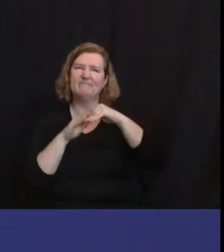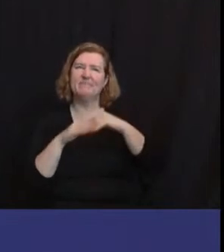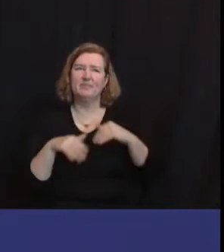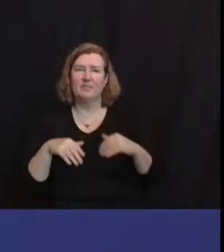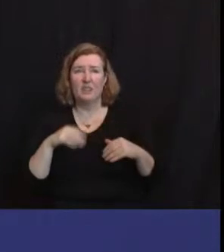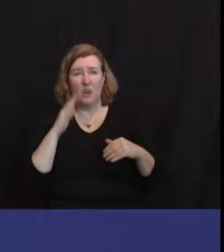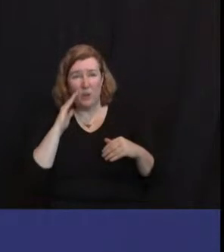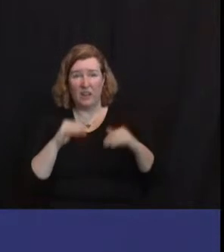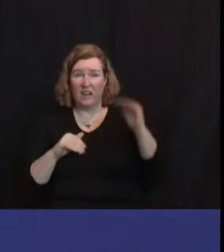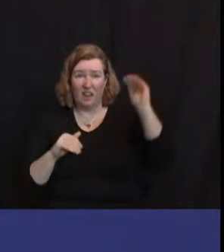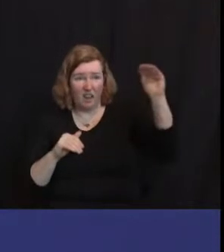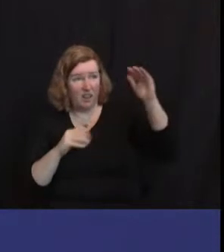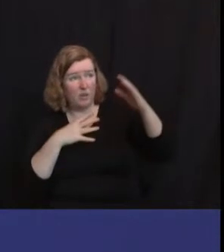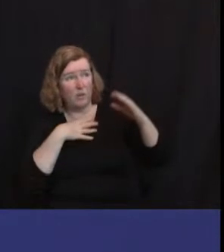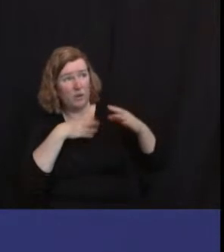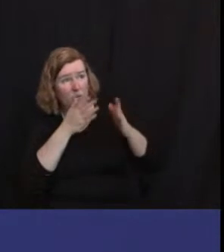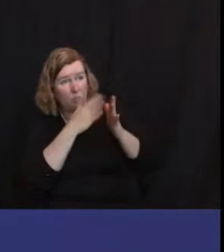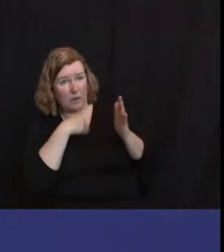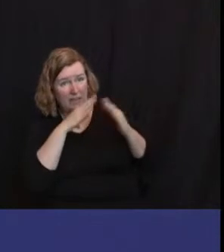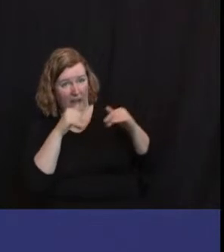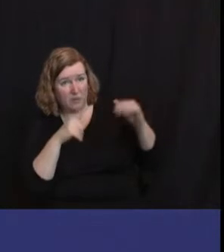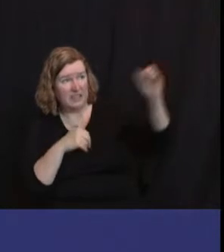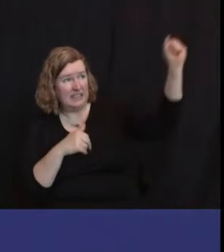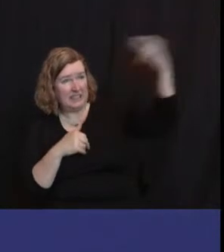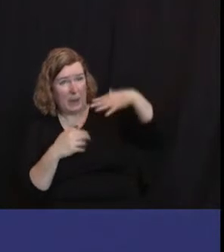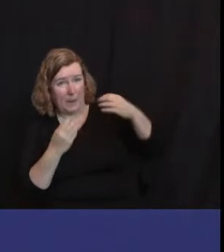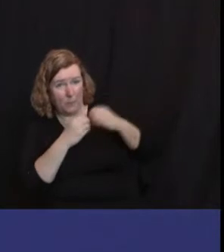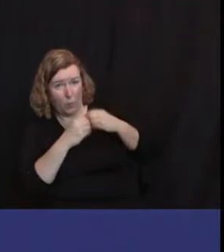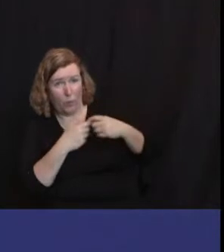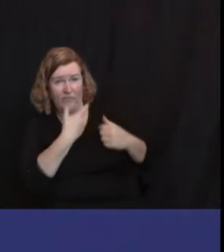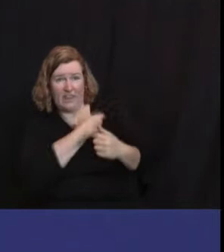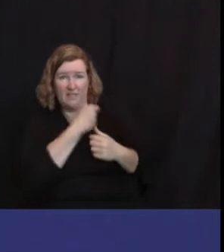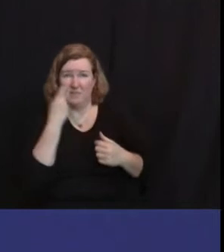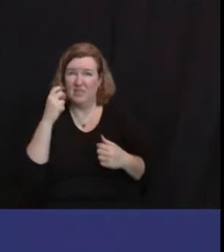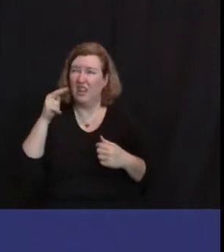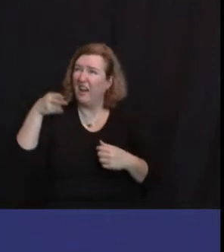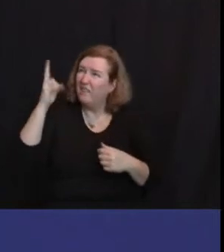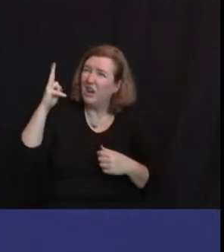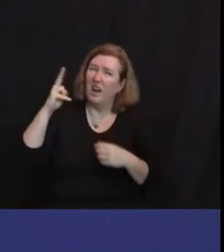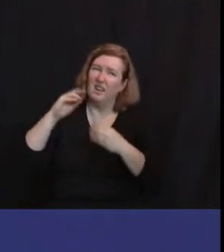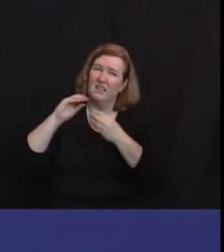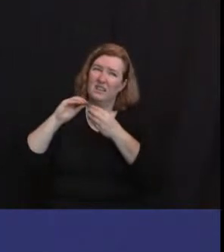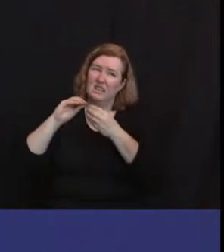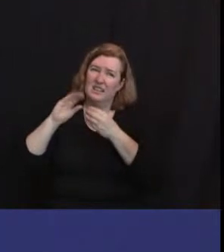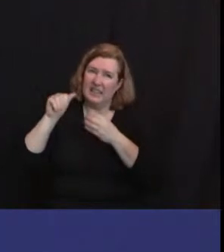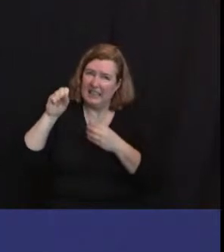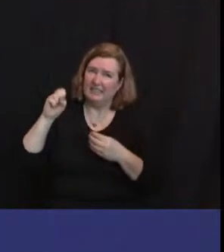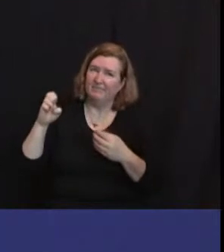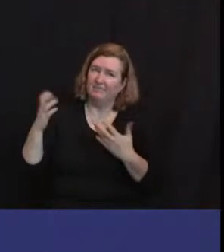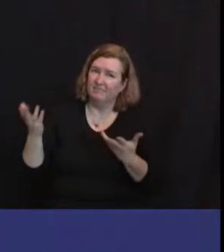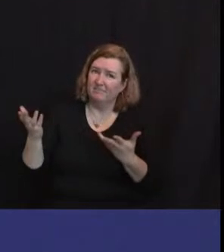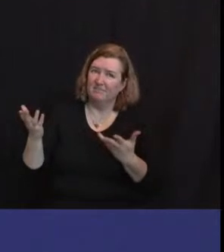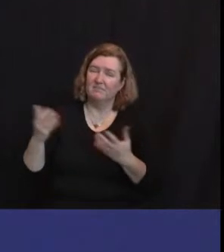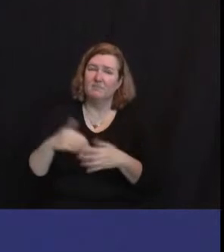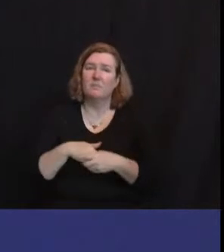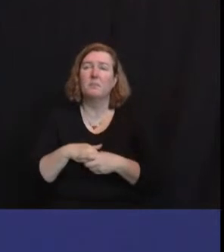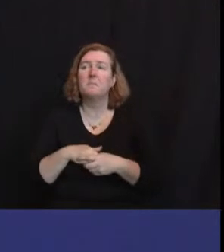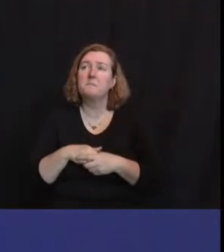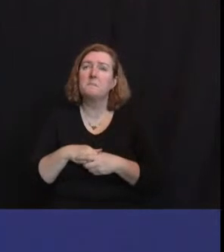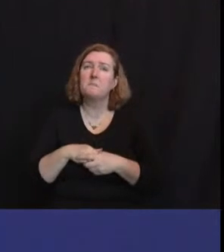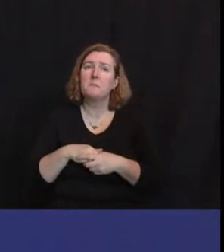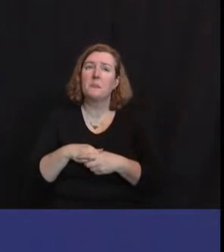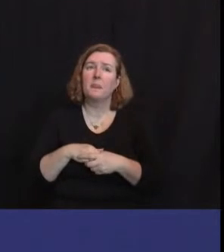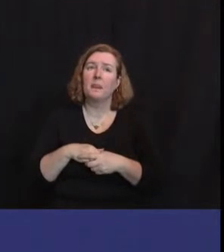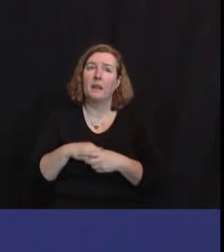to send New Jersey more doses based on our high case count? And then I have 2 from viewers. You've made it clear